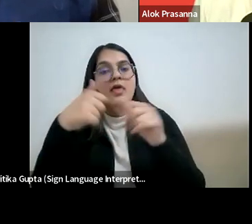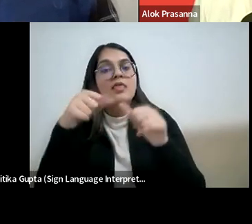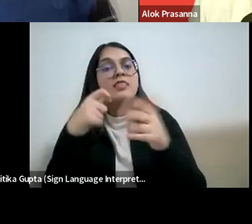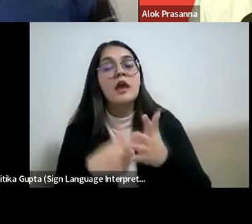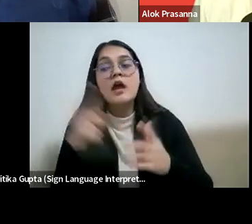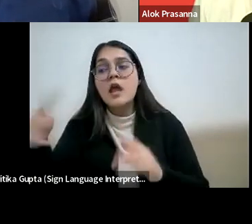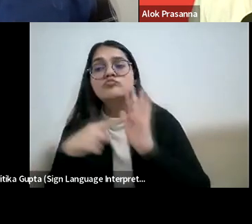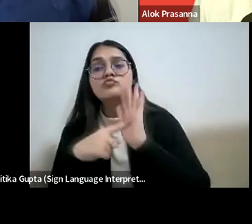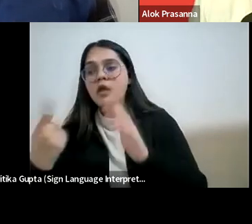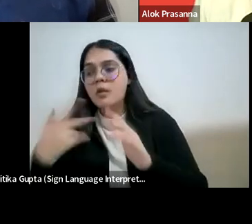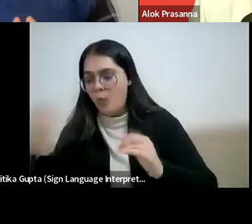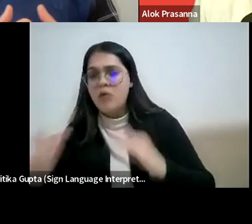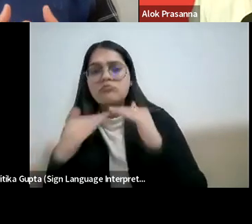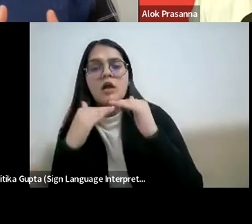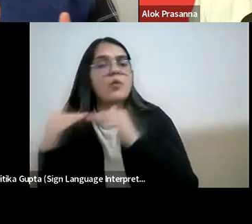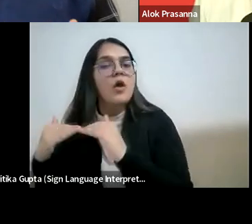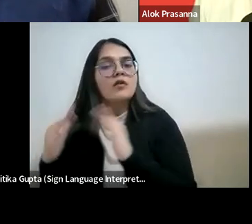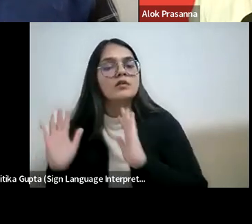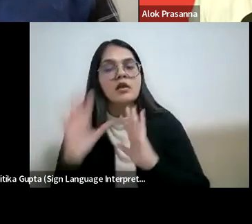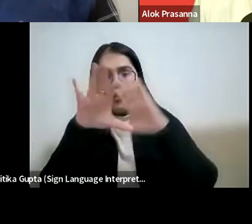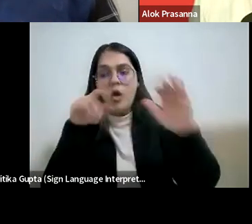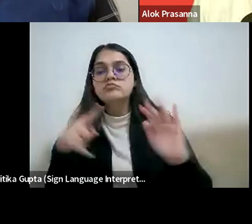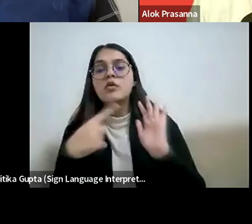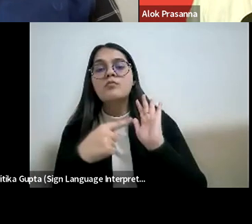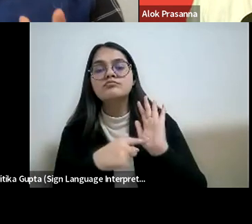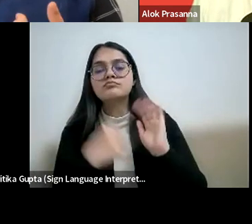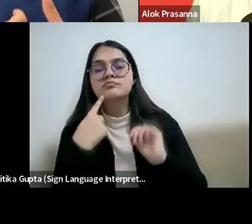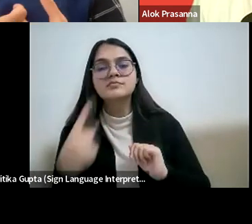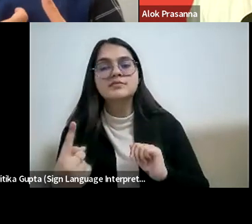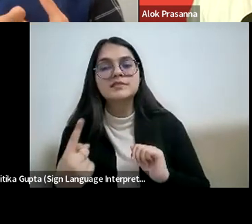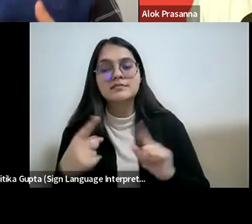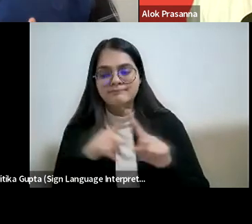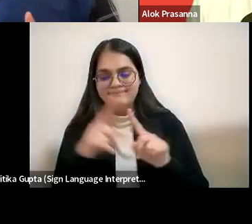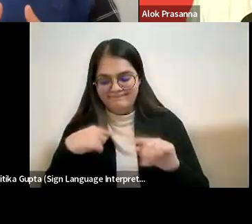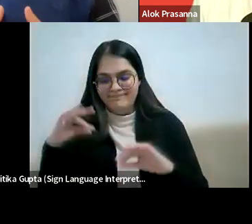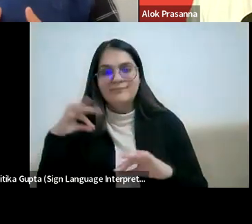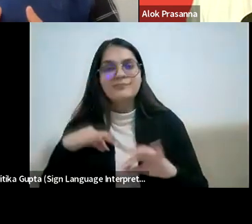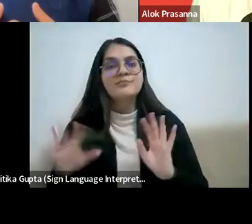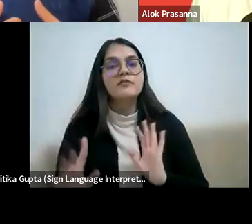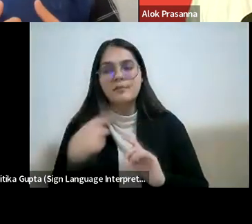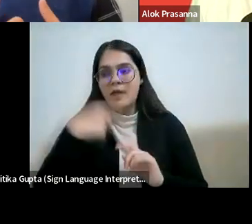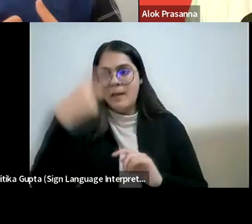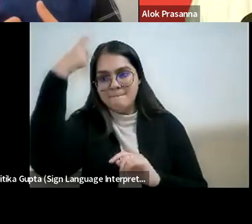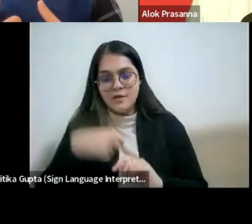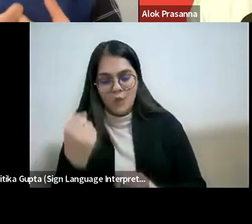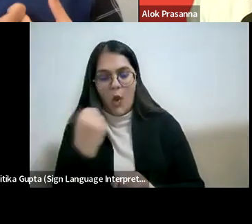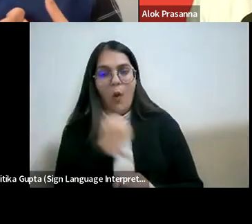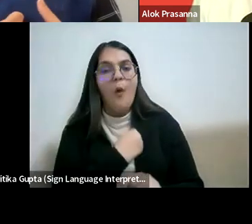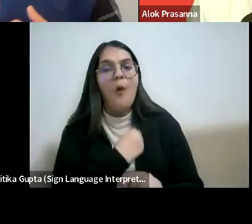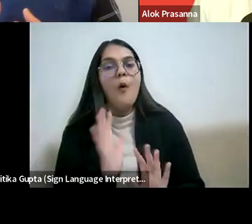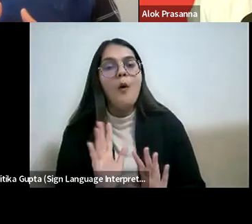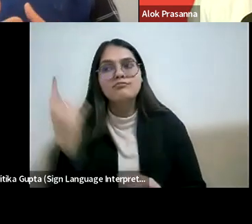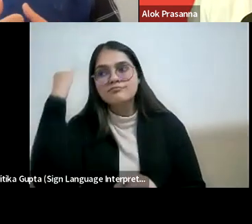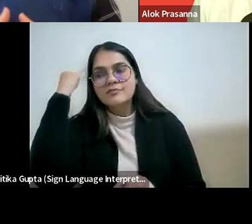equality and the constitution itself. I mean, we were really privileged that a person of his intellectual and